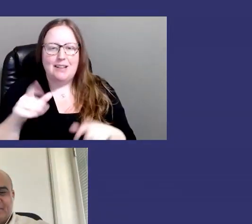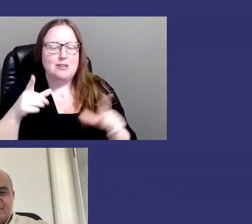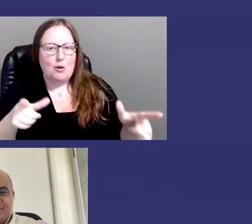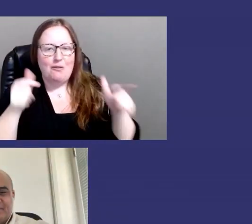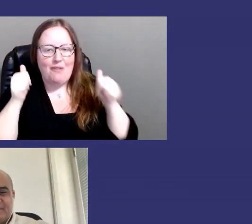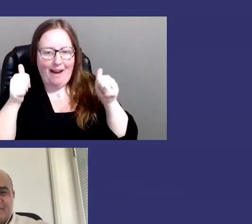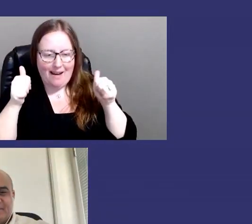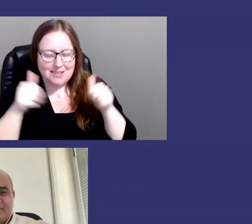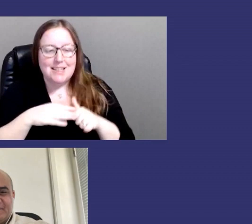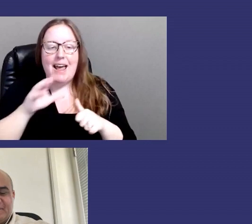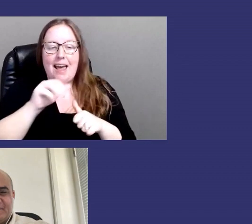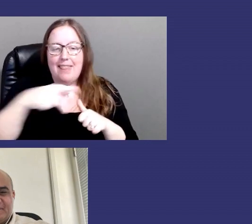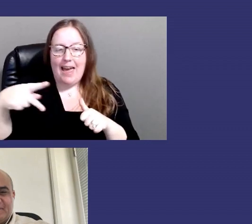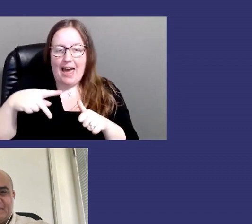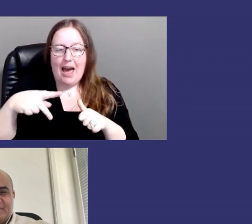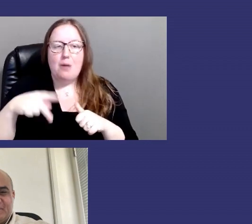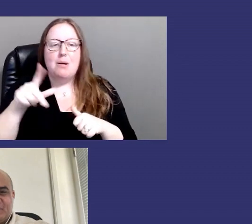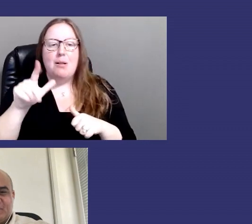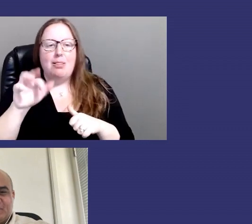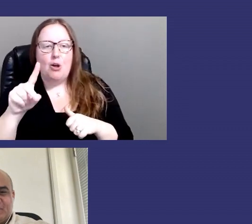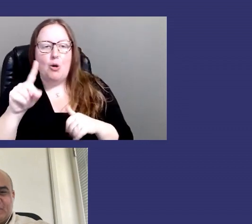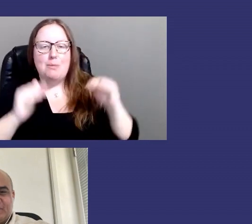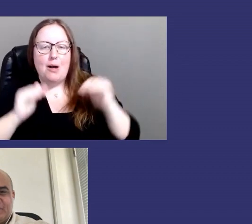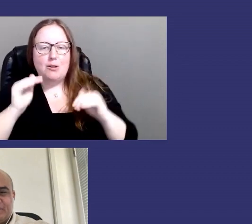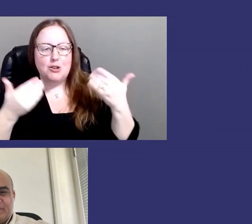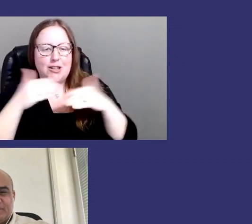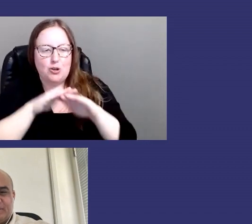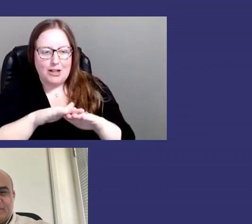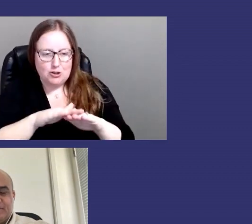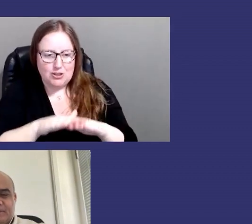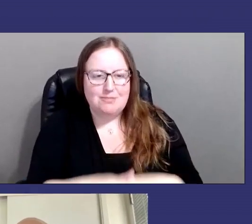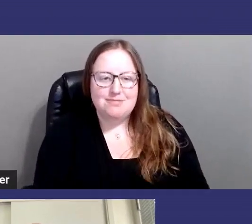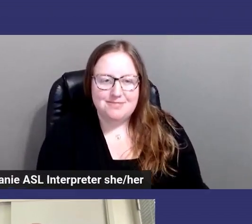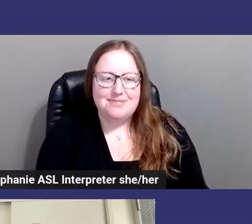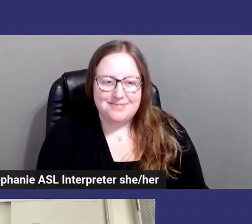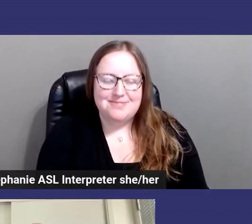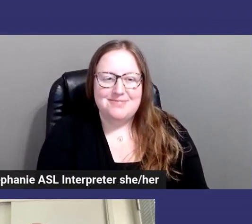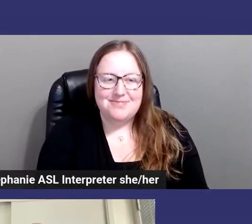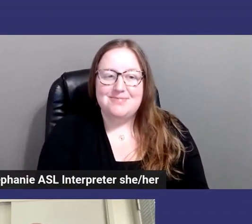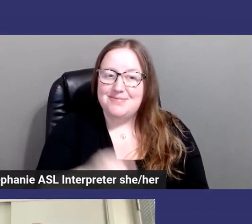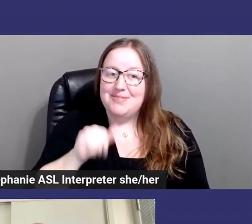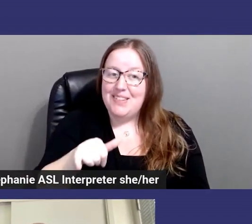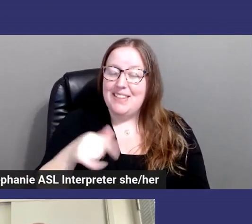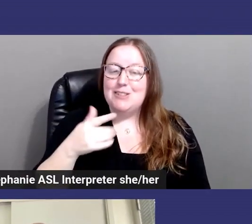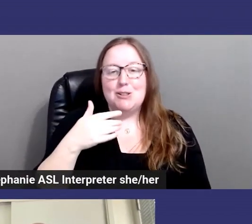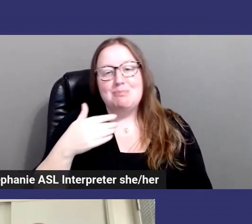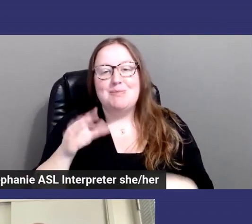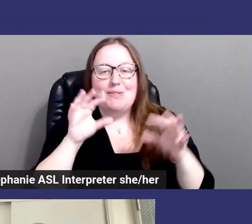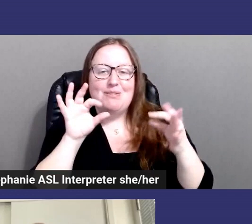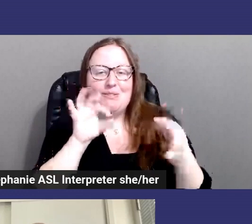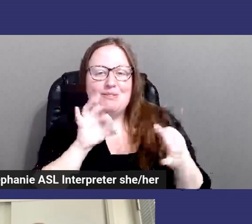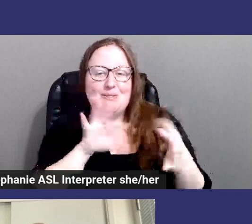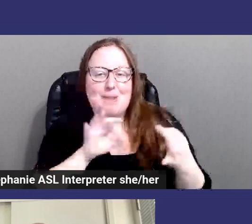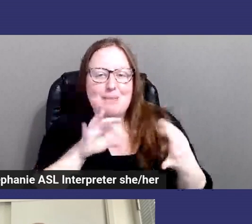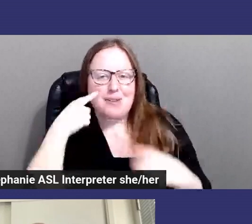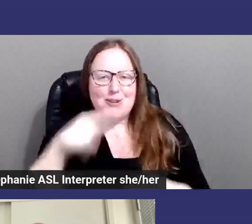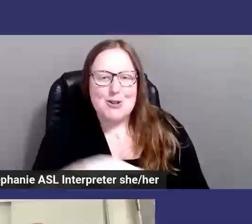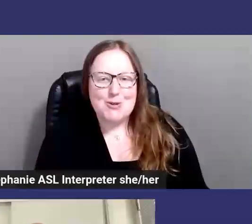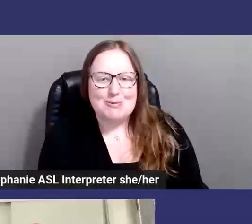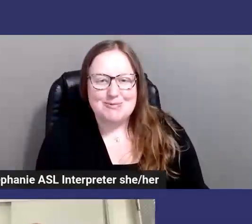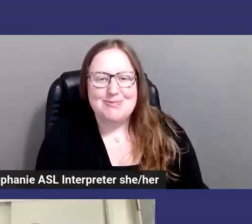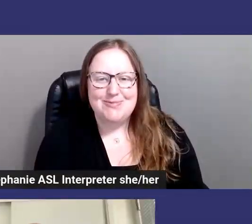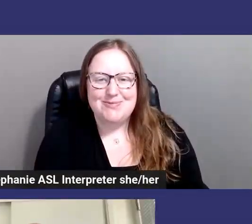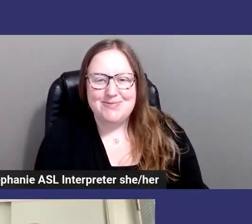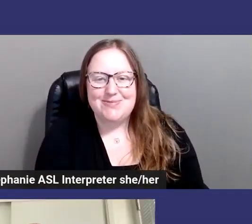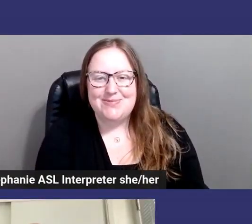the application load balancer integration. So nice. Yeah, that's some quick feedback for you right there.